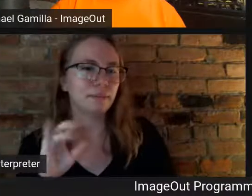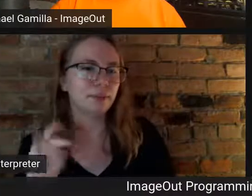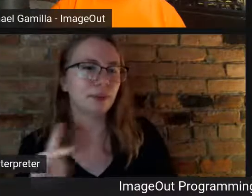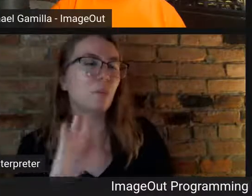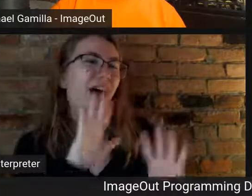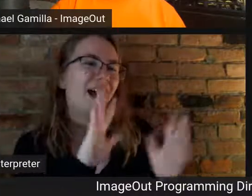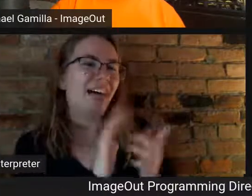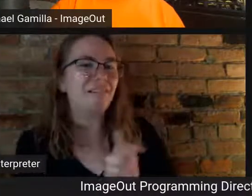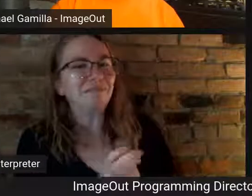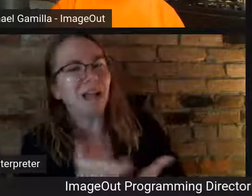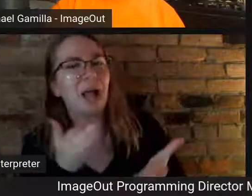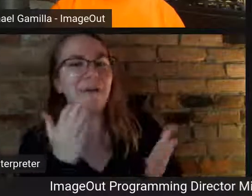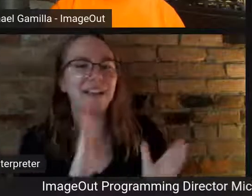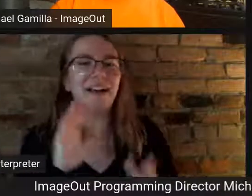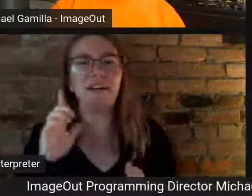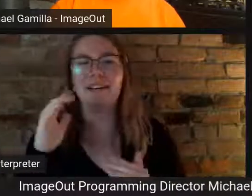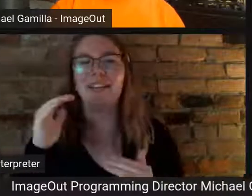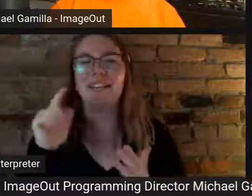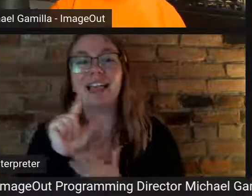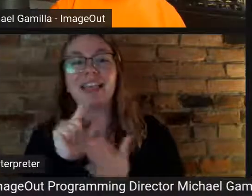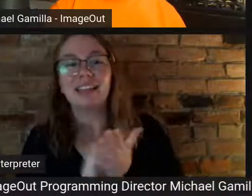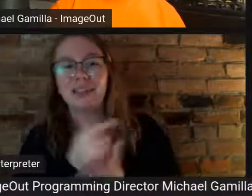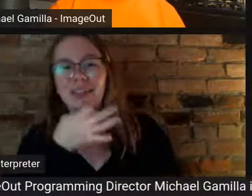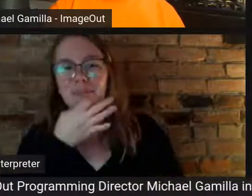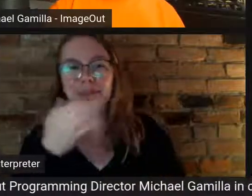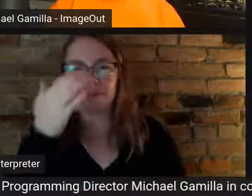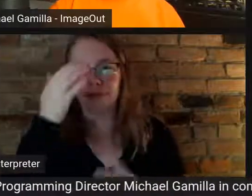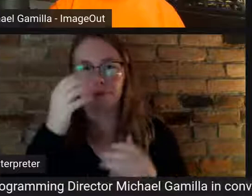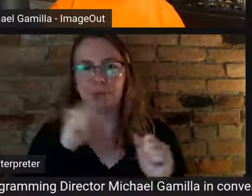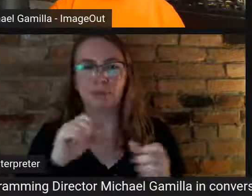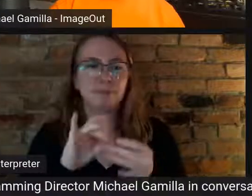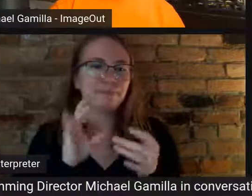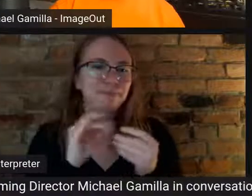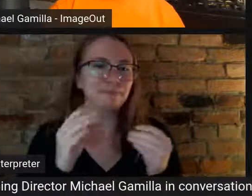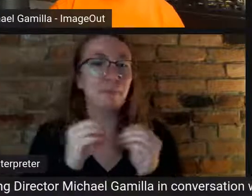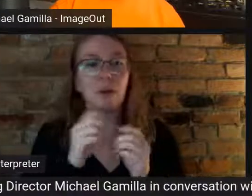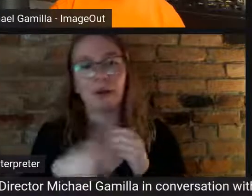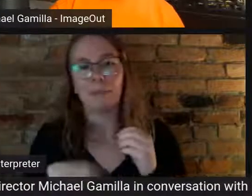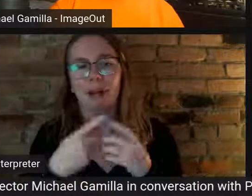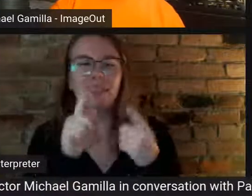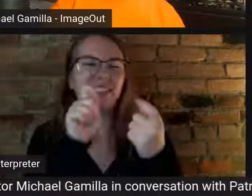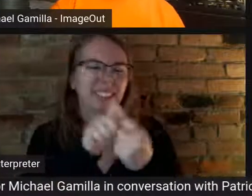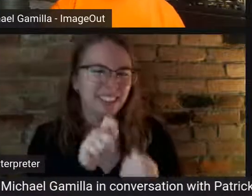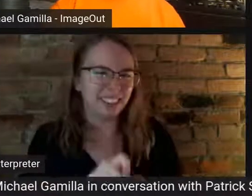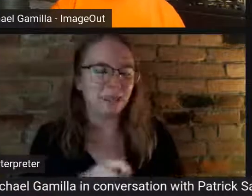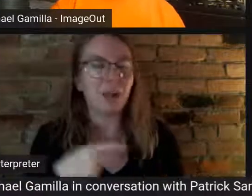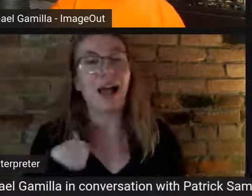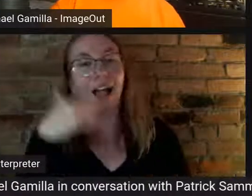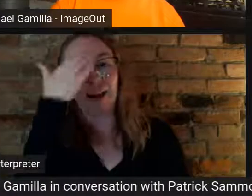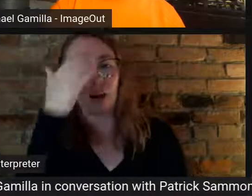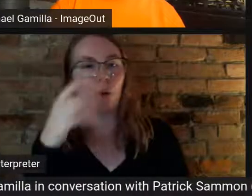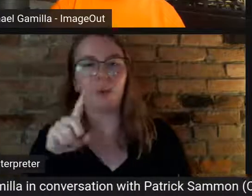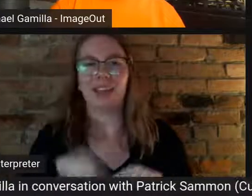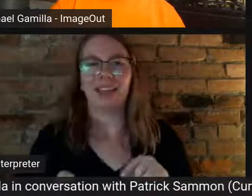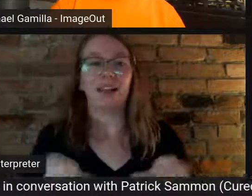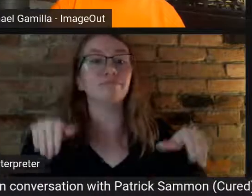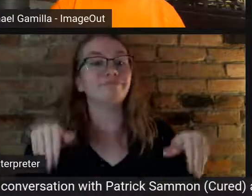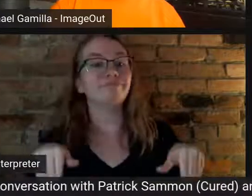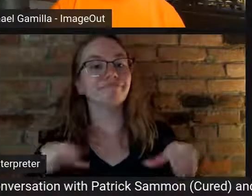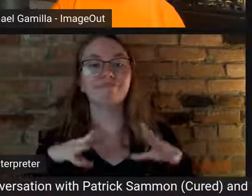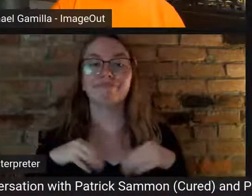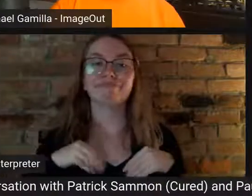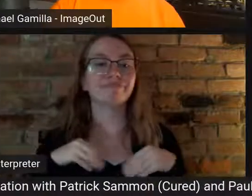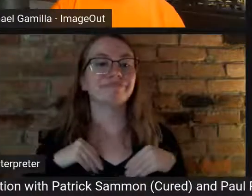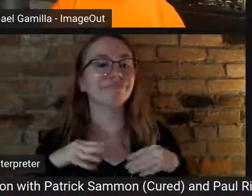the court weigh in on sort of the details, but all I know is we need to keep fighting. The fight's not over, and we can't sit back and take